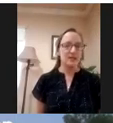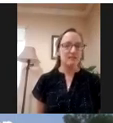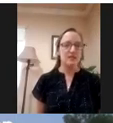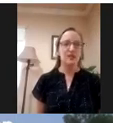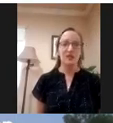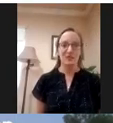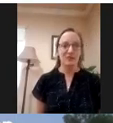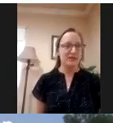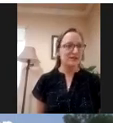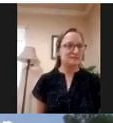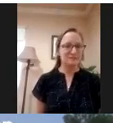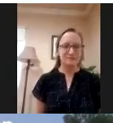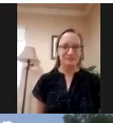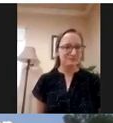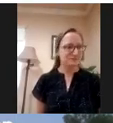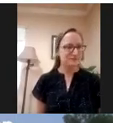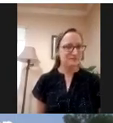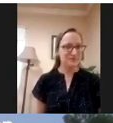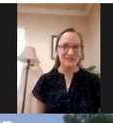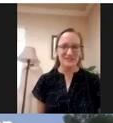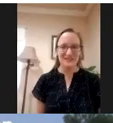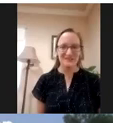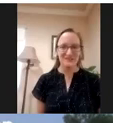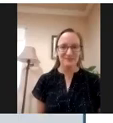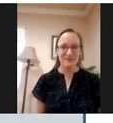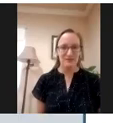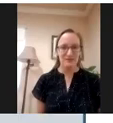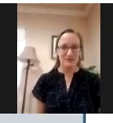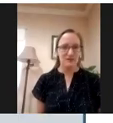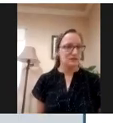and it's looking really great now. Next slide.